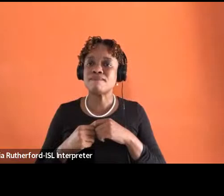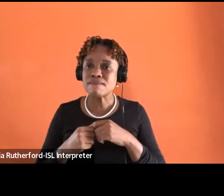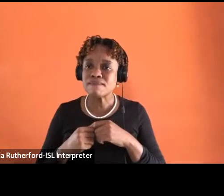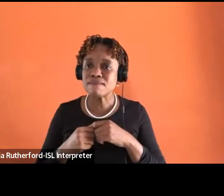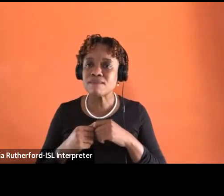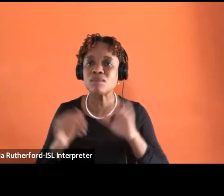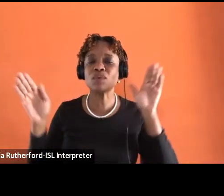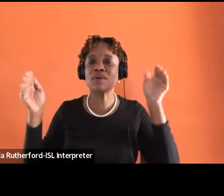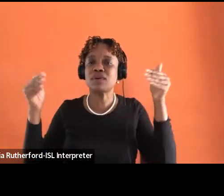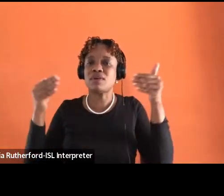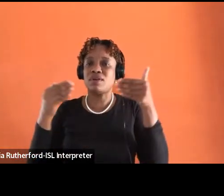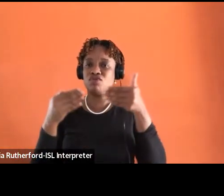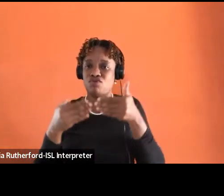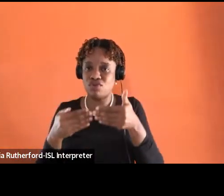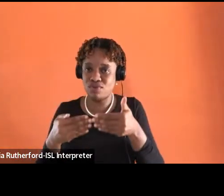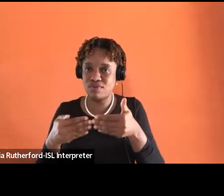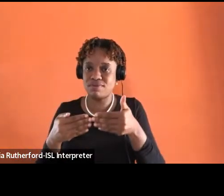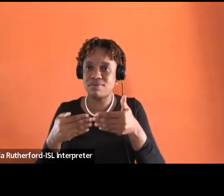next speaker.